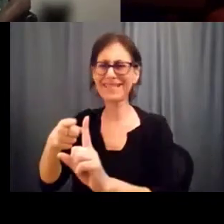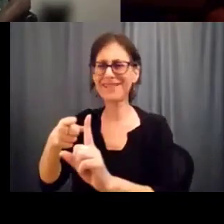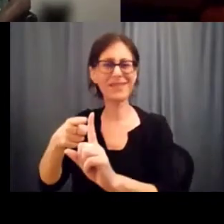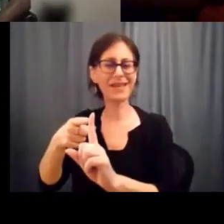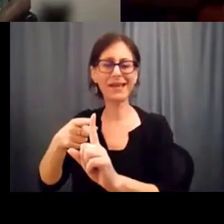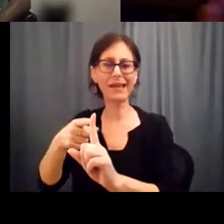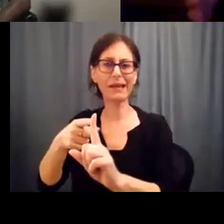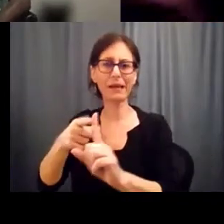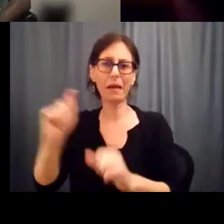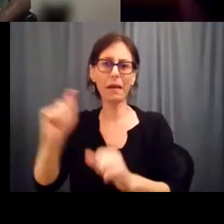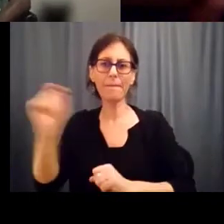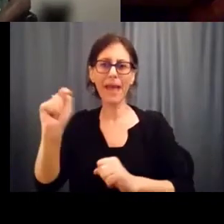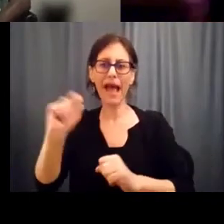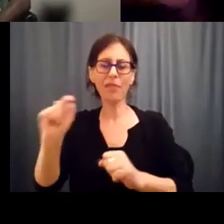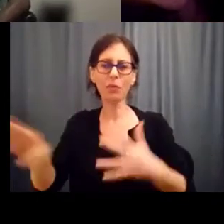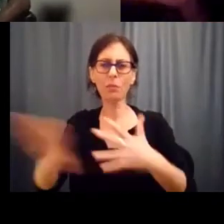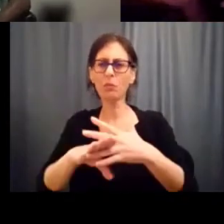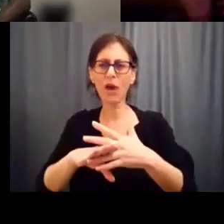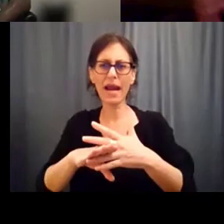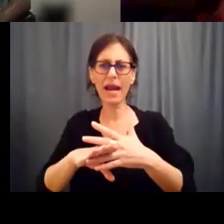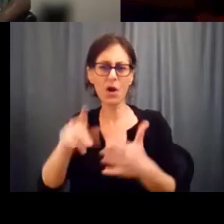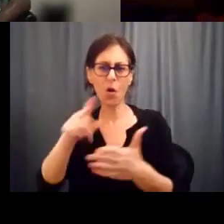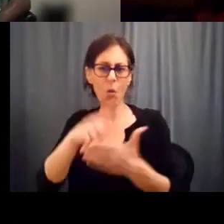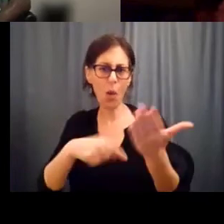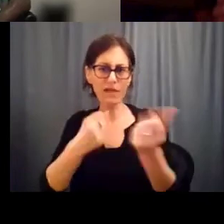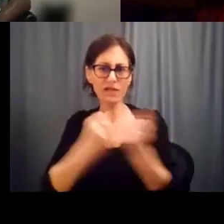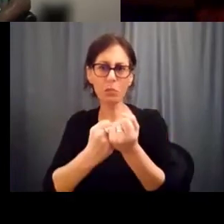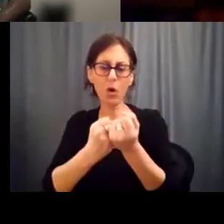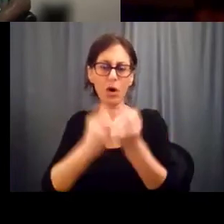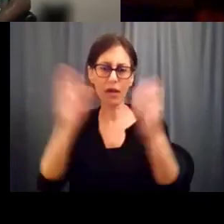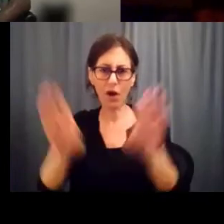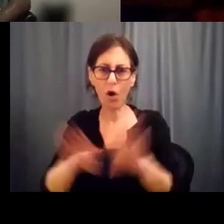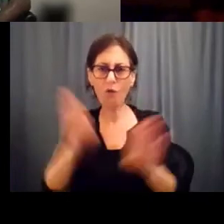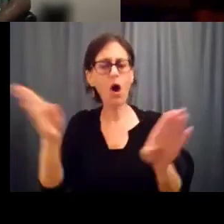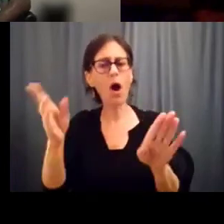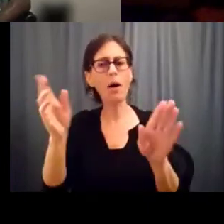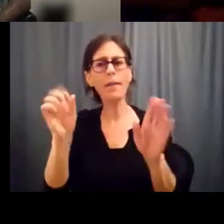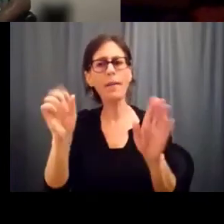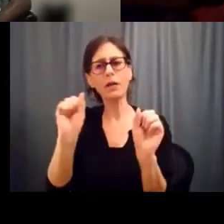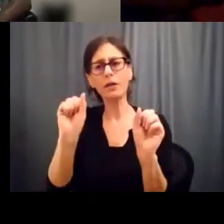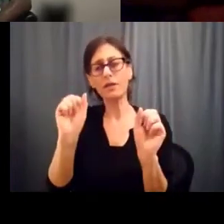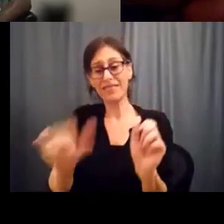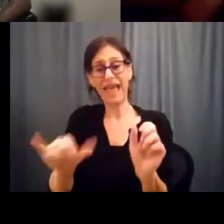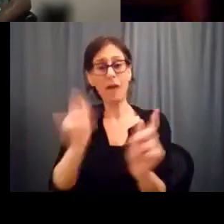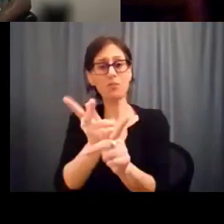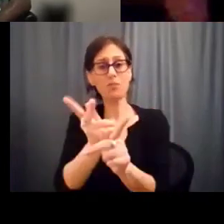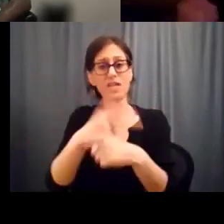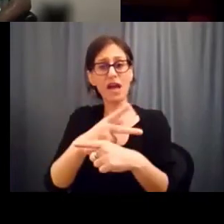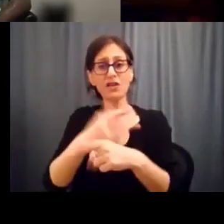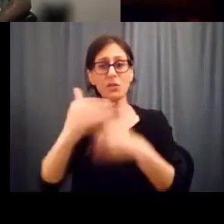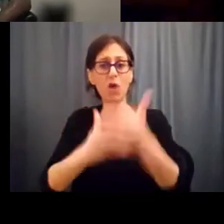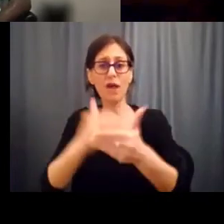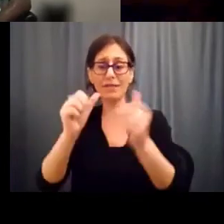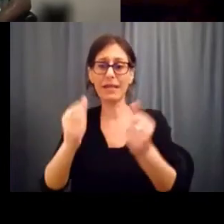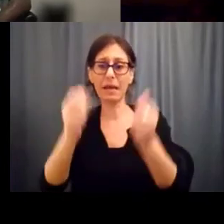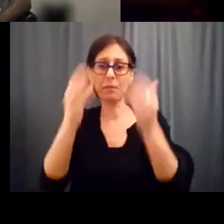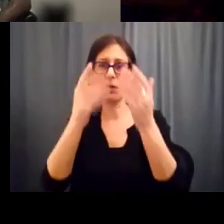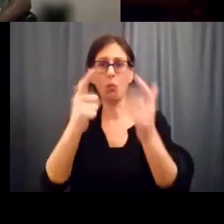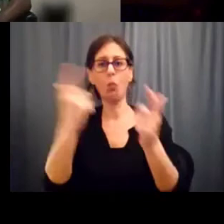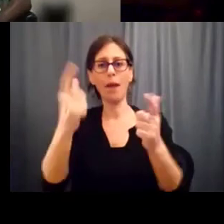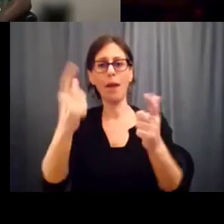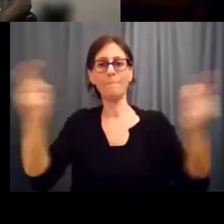know, bathroom breaks, whatever it is that's more like in production can be sort of just like, you know, across the board. It's saying